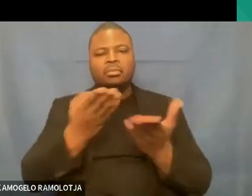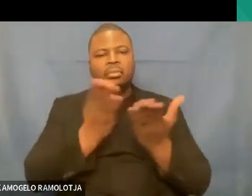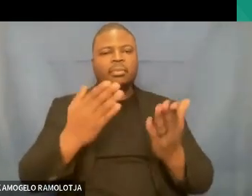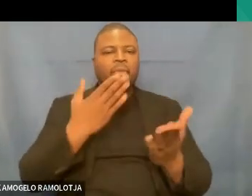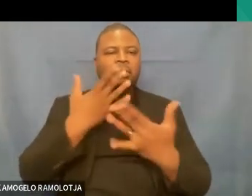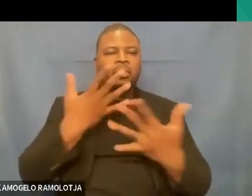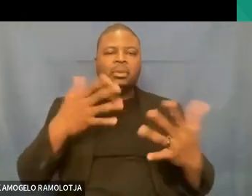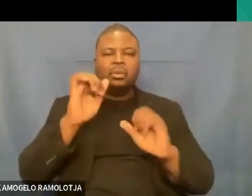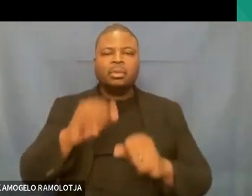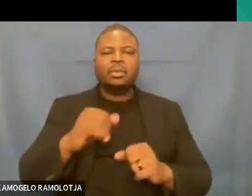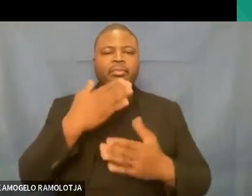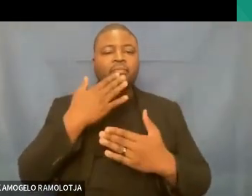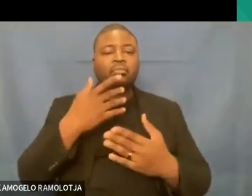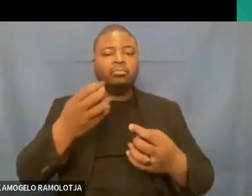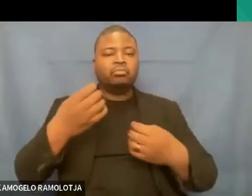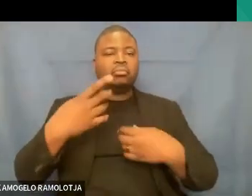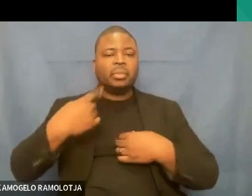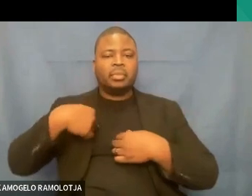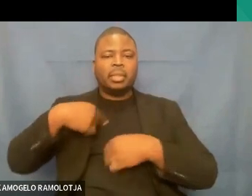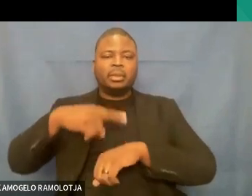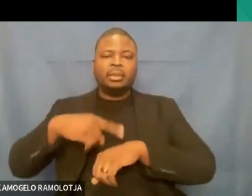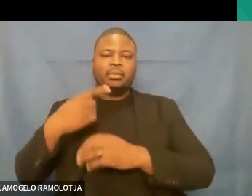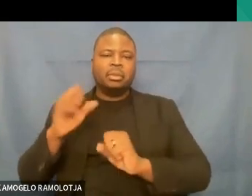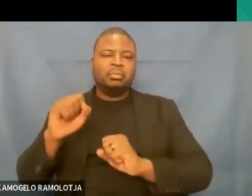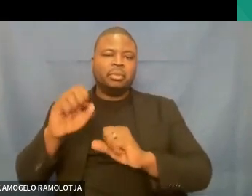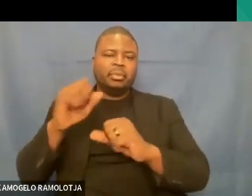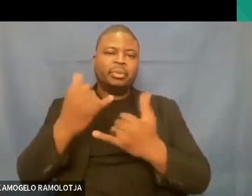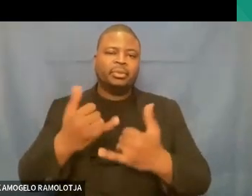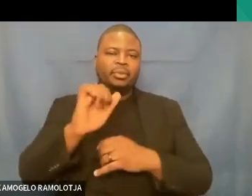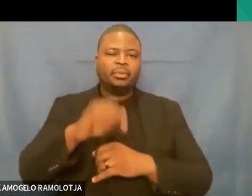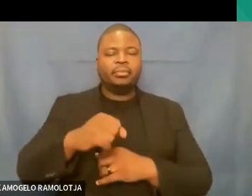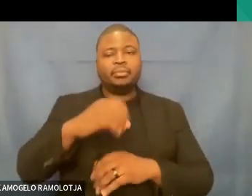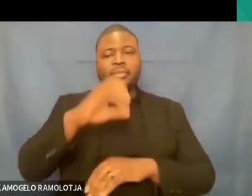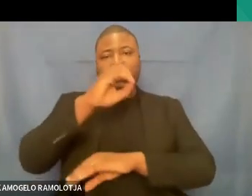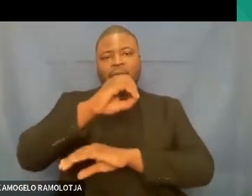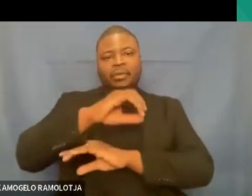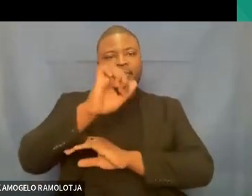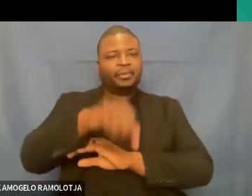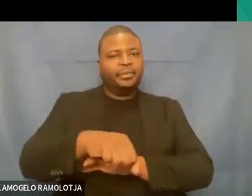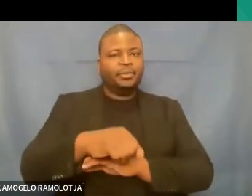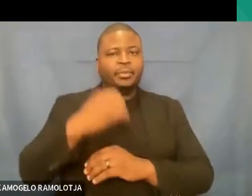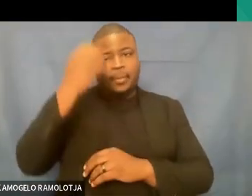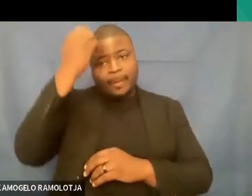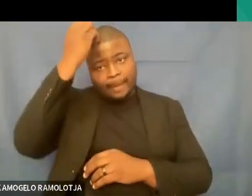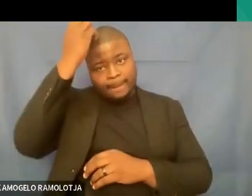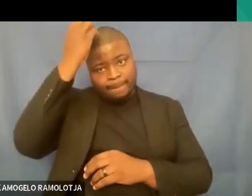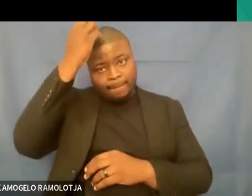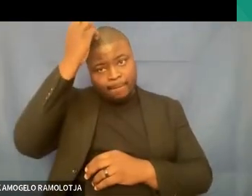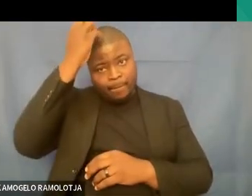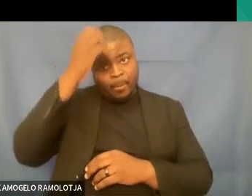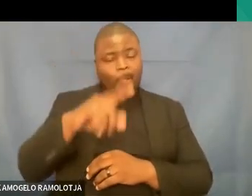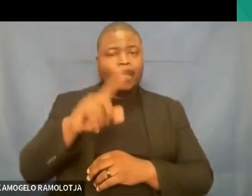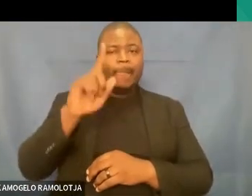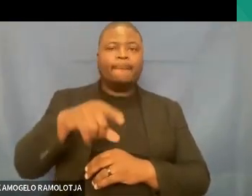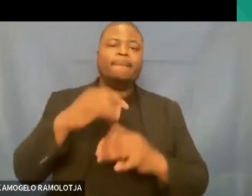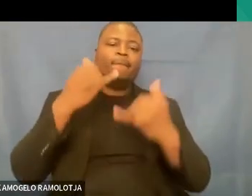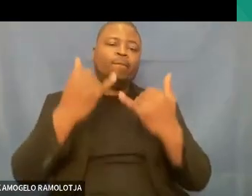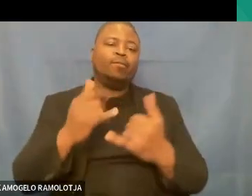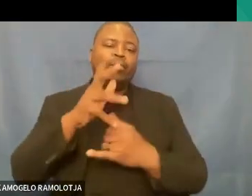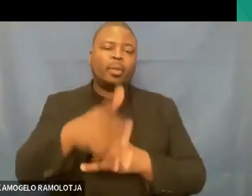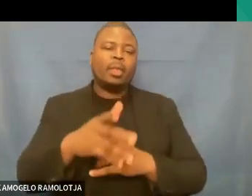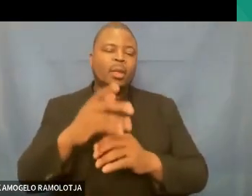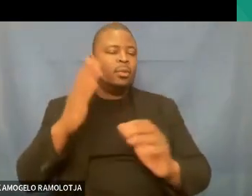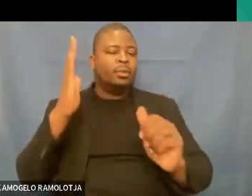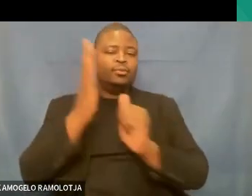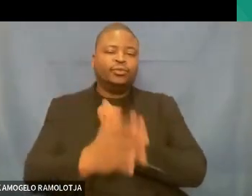platform that I've been given this morning. Afternoon already. I'm just going to go straight into my